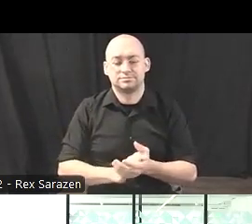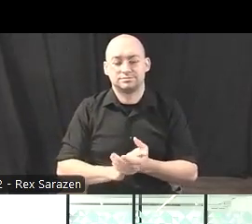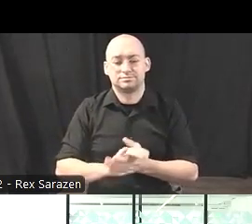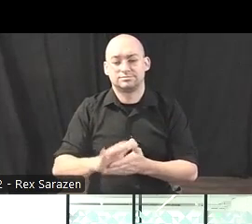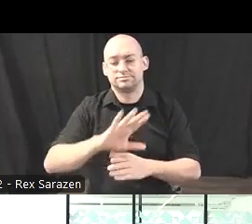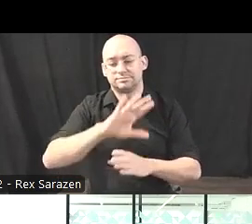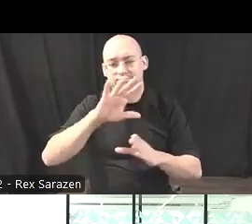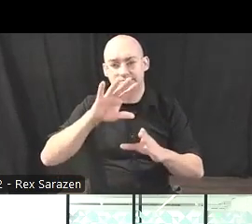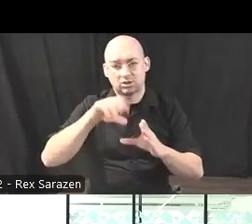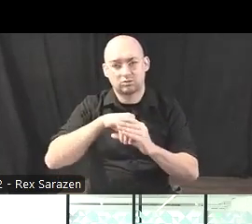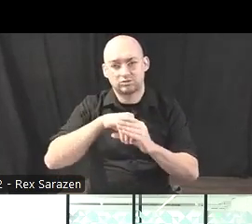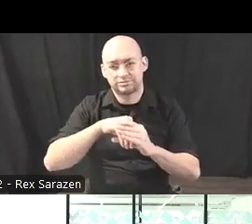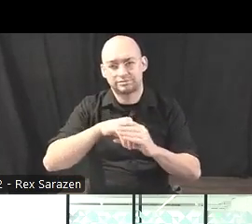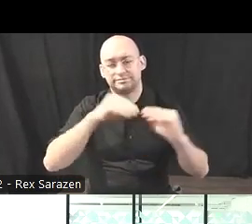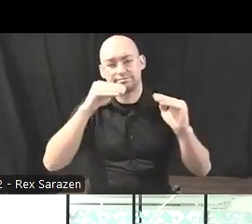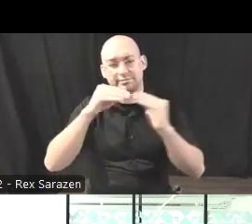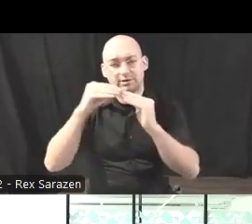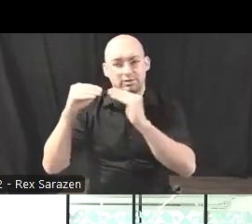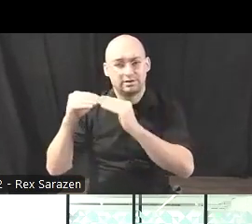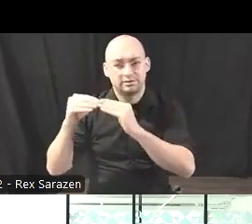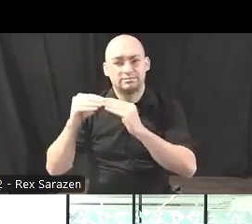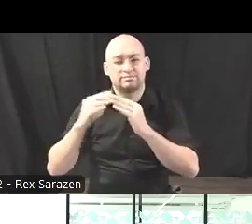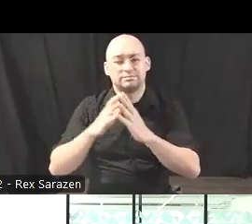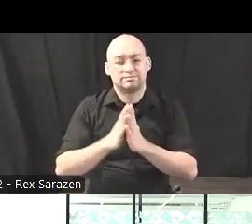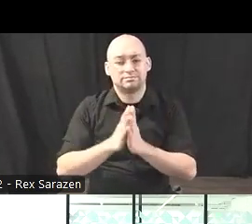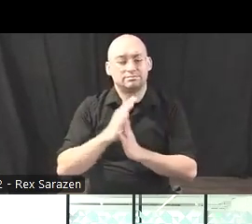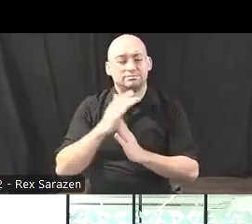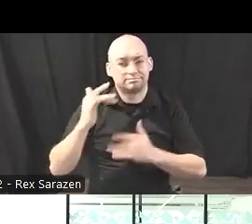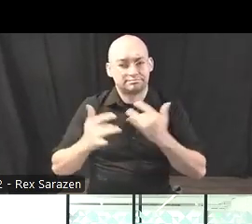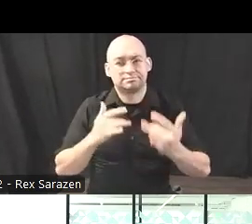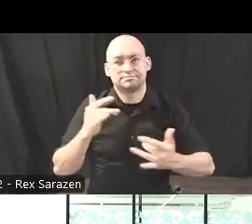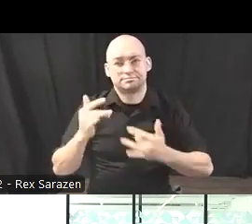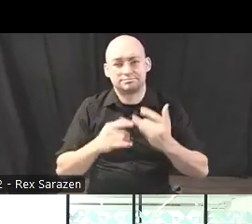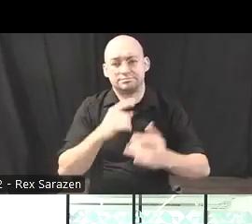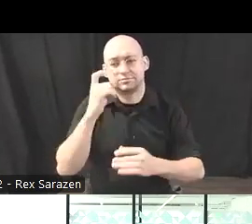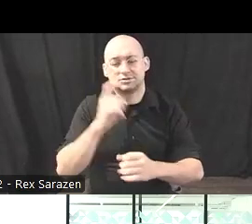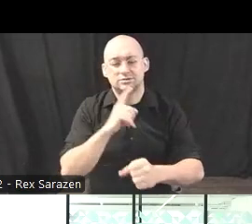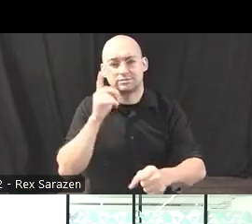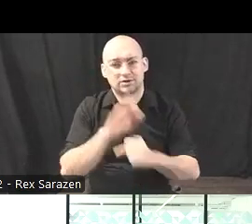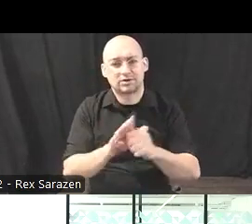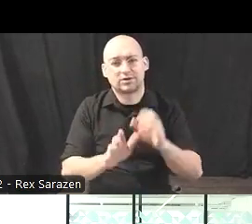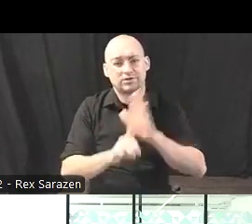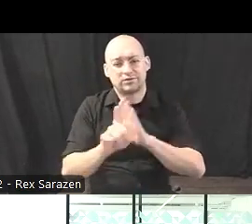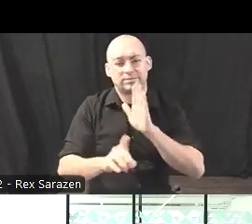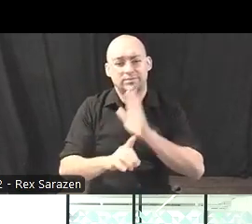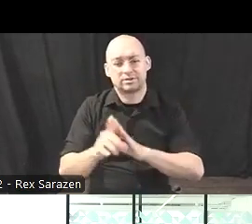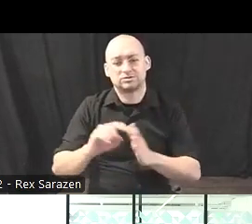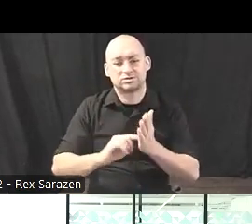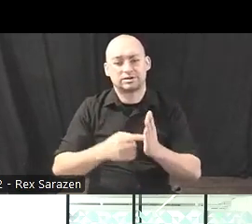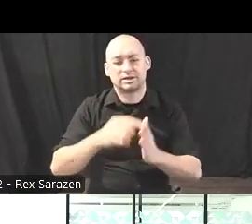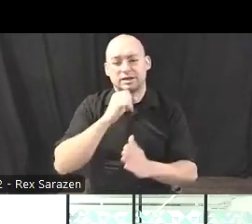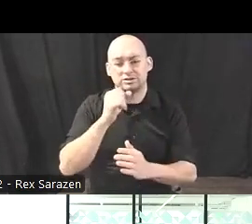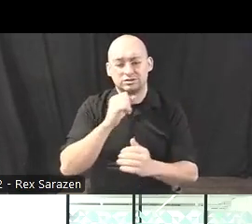not isolation, this is where we are super excited because we have committed to developing and launching an aging and